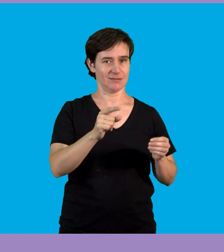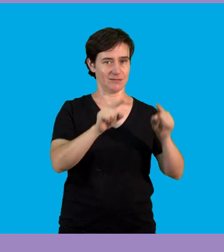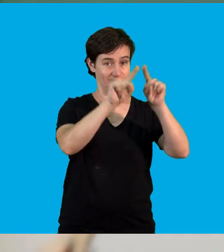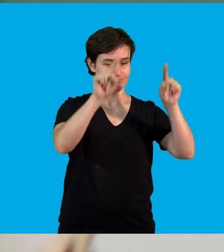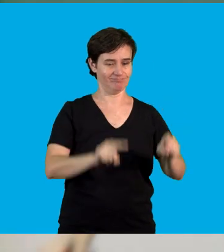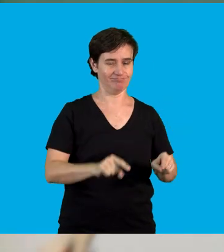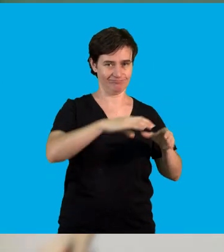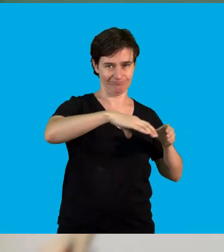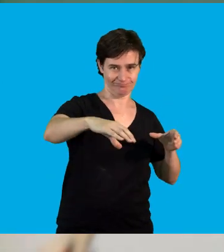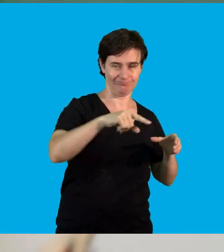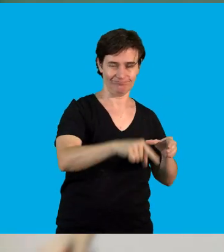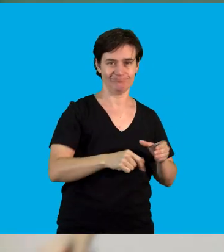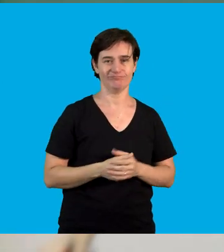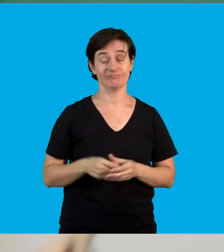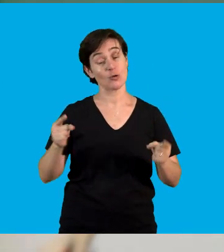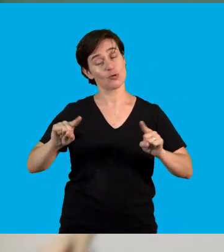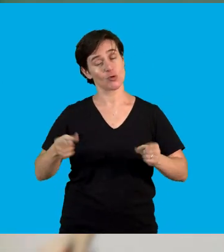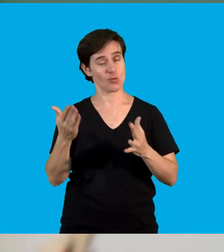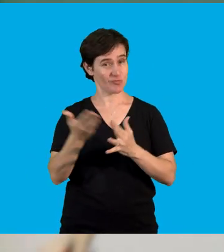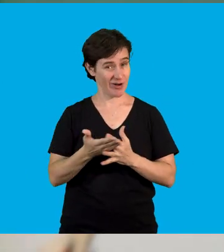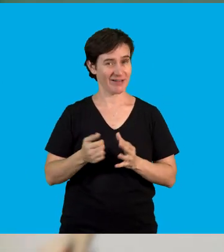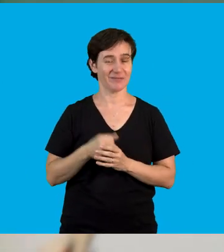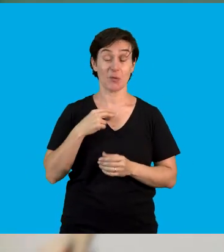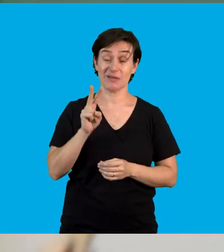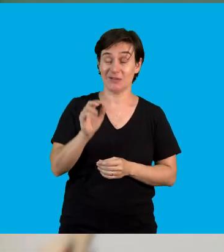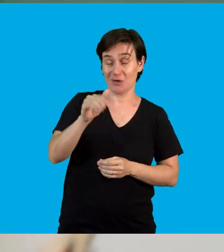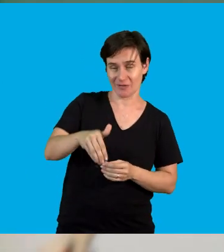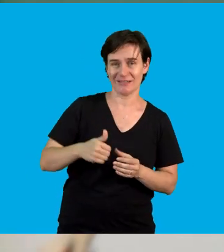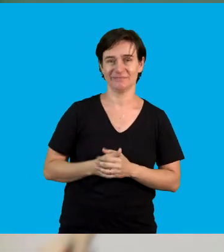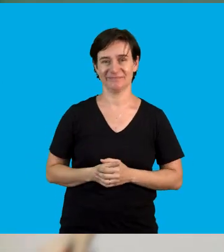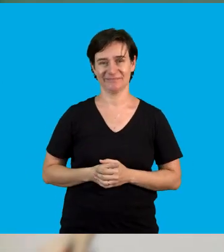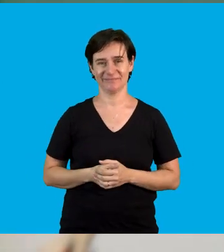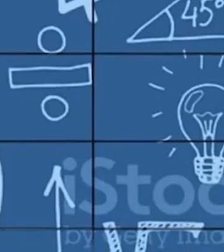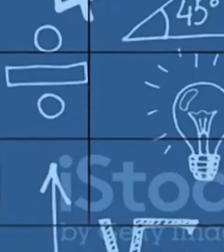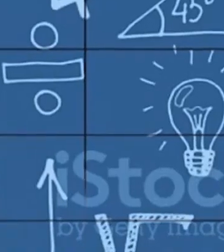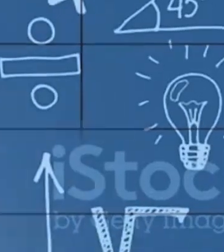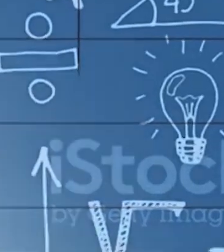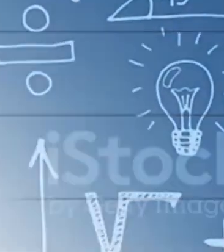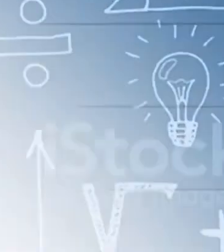Let's go to an ad break, and then we'll see you just now for the rest of our lesson.